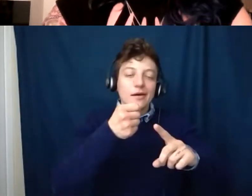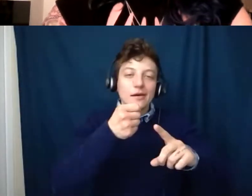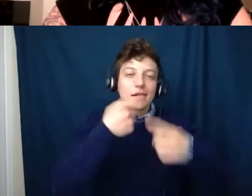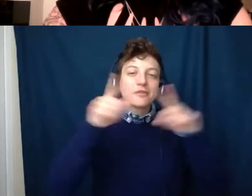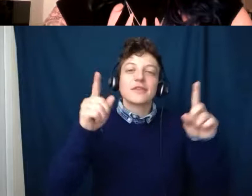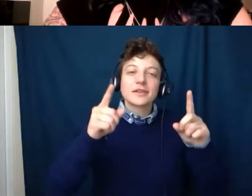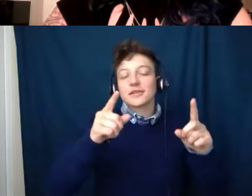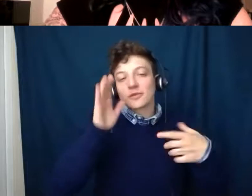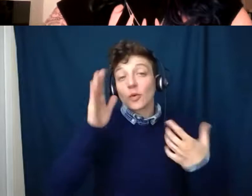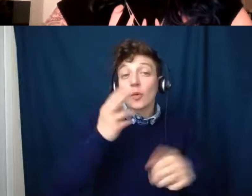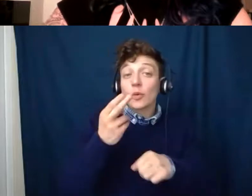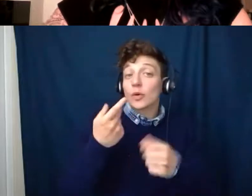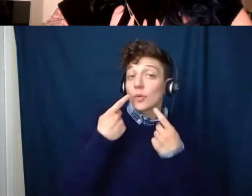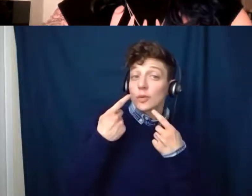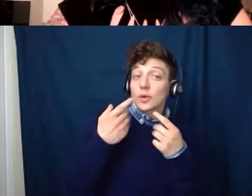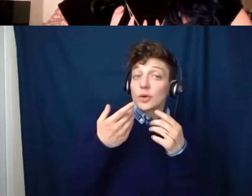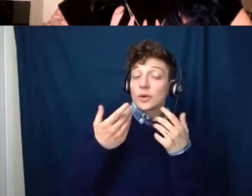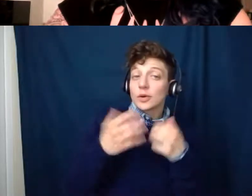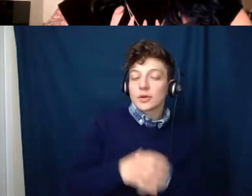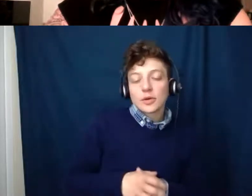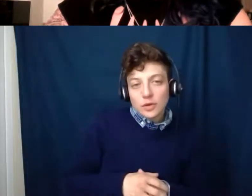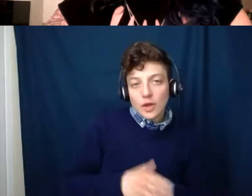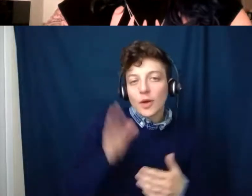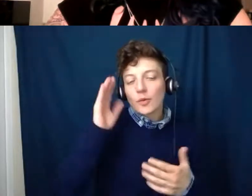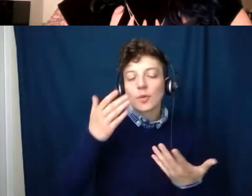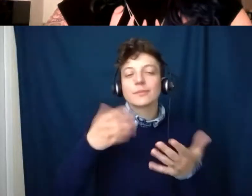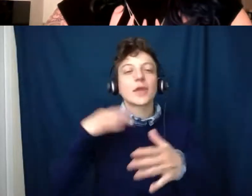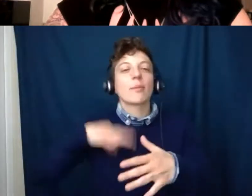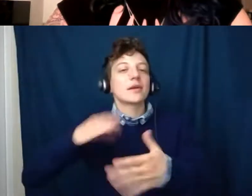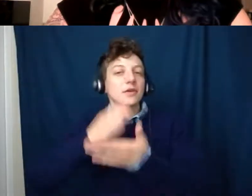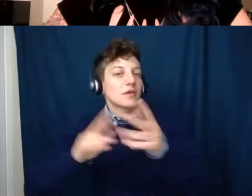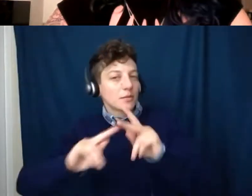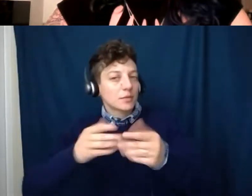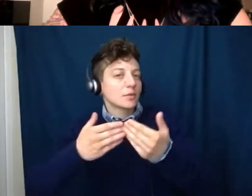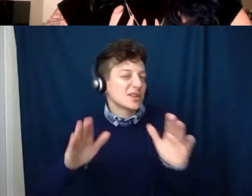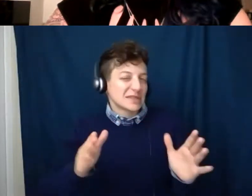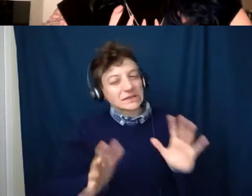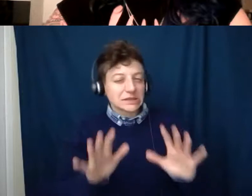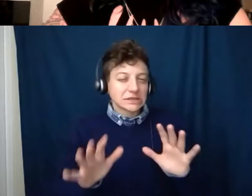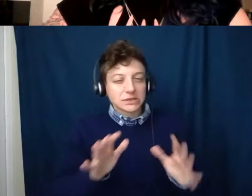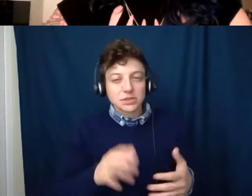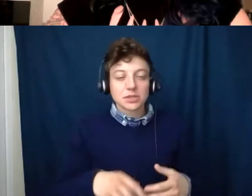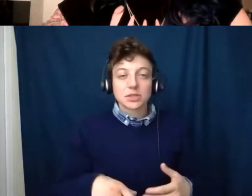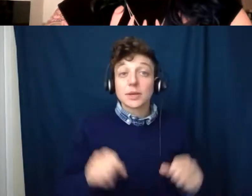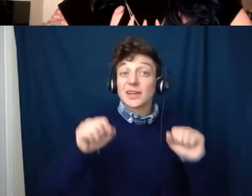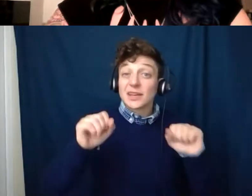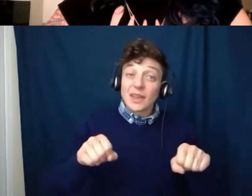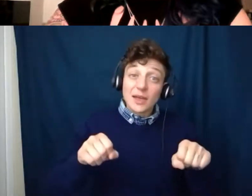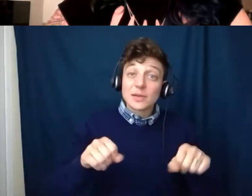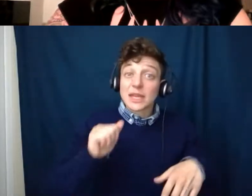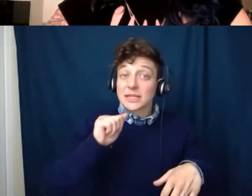for some people, but really on the whole isn't an effective treatment approach. It could be something like intensive outpatient